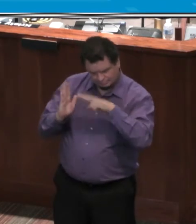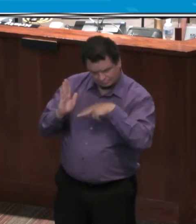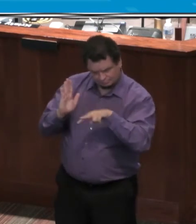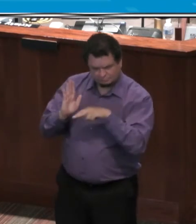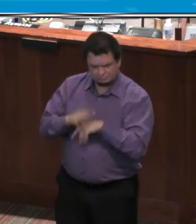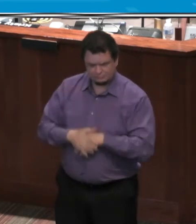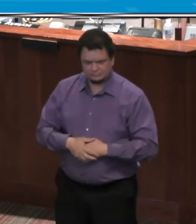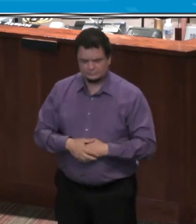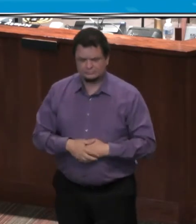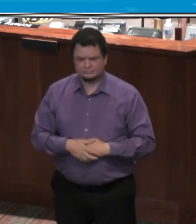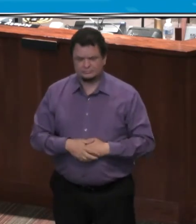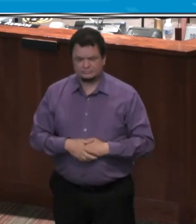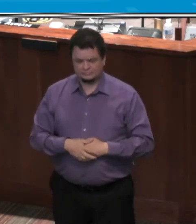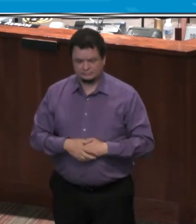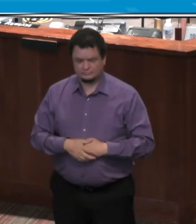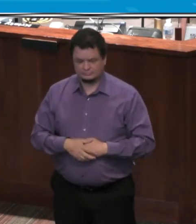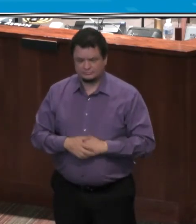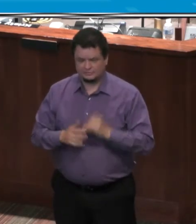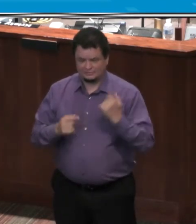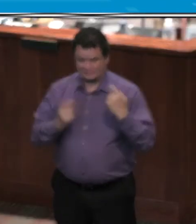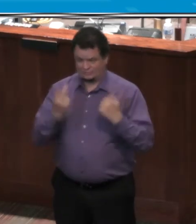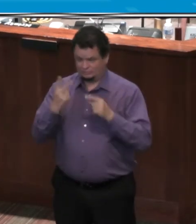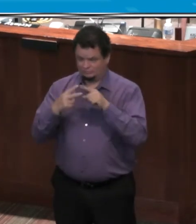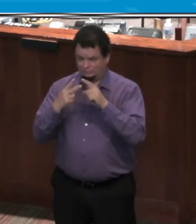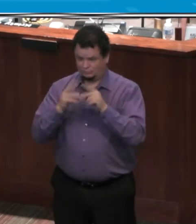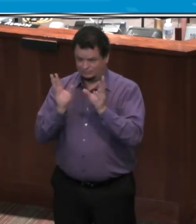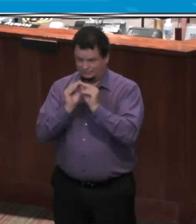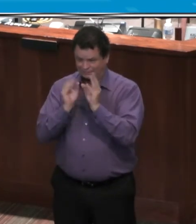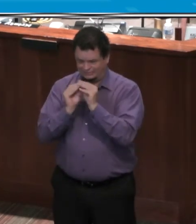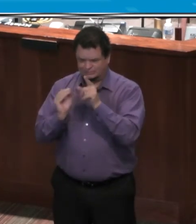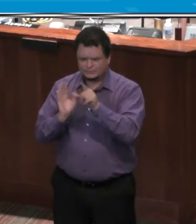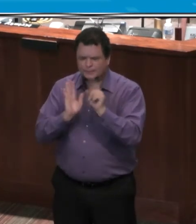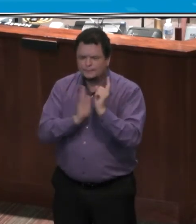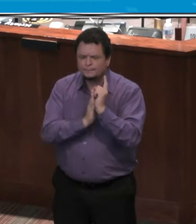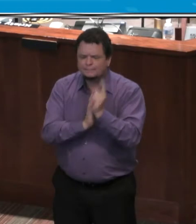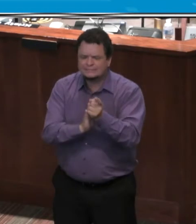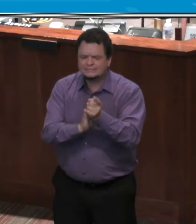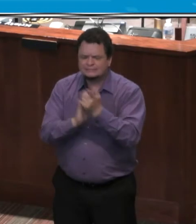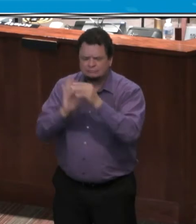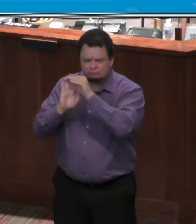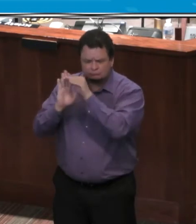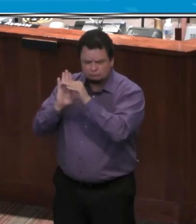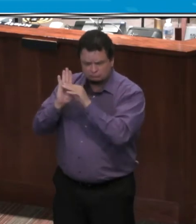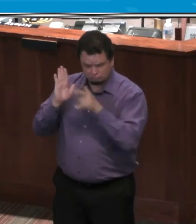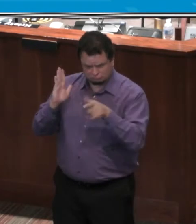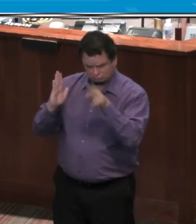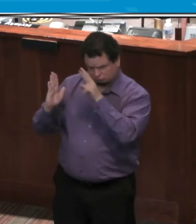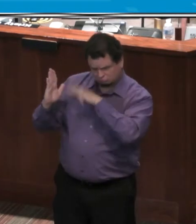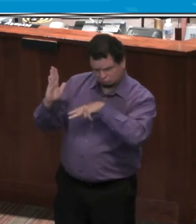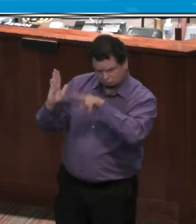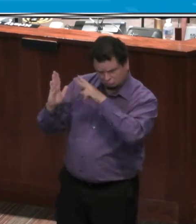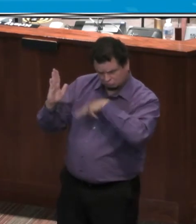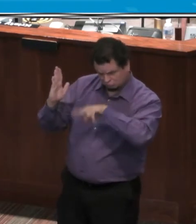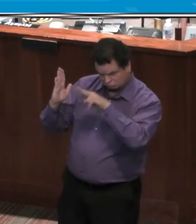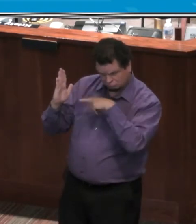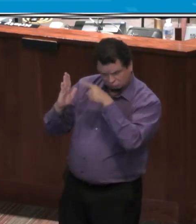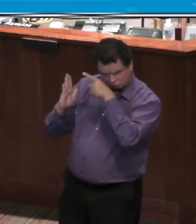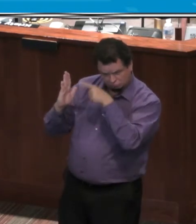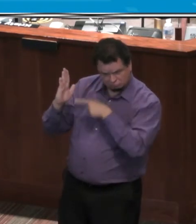the minutes are available to board members. Have you had a chance to look them over? Any discussion or questions? We're